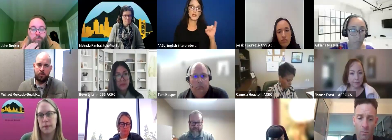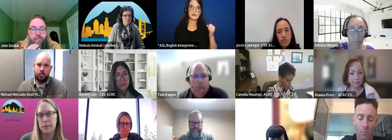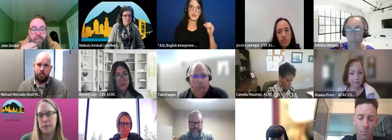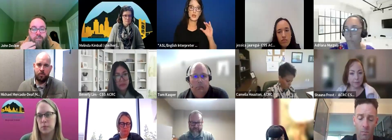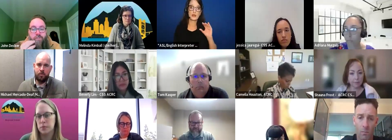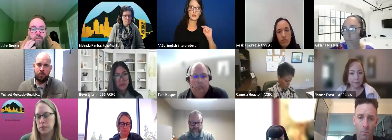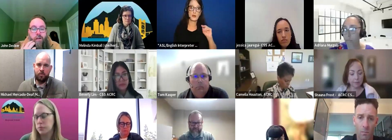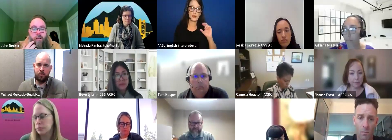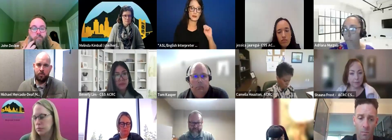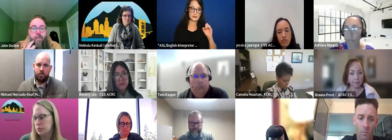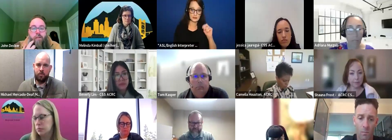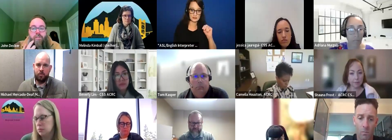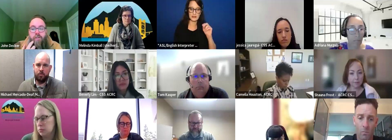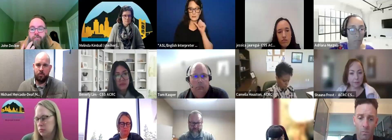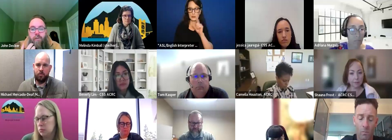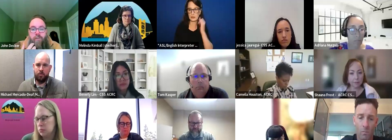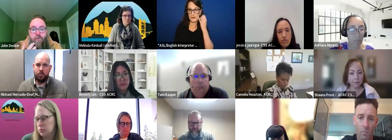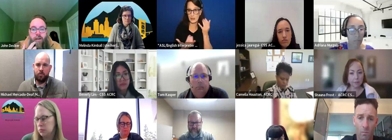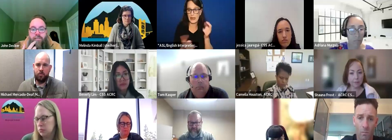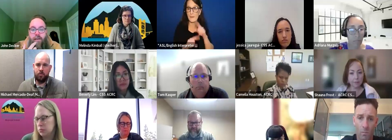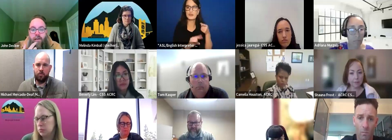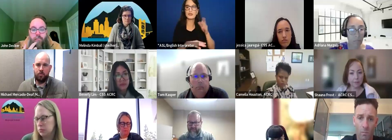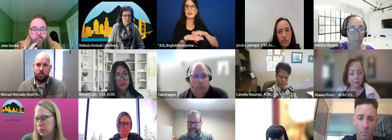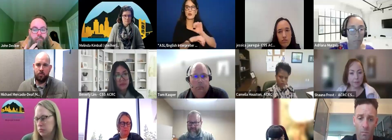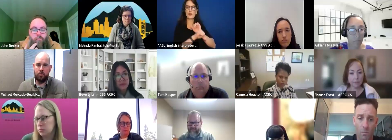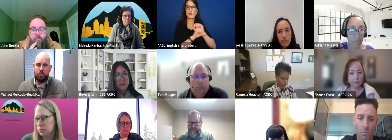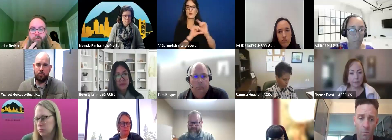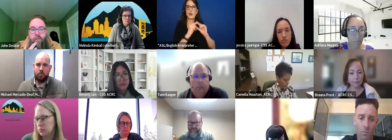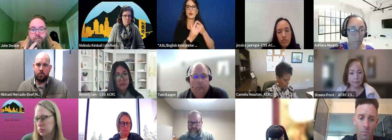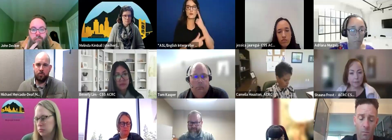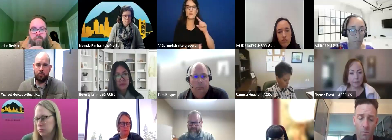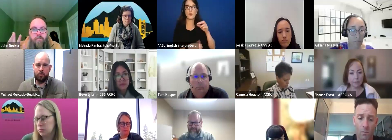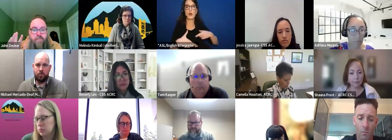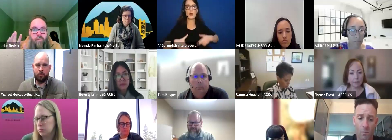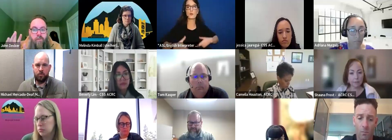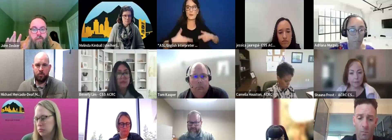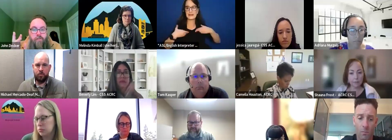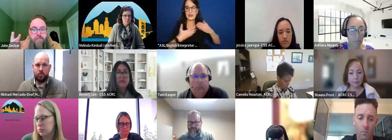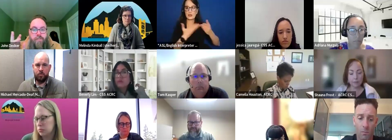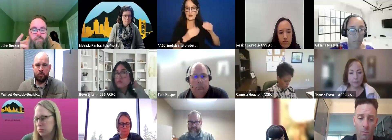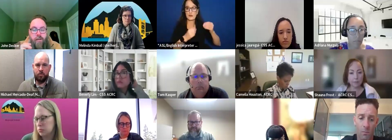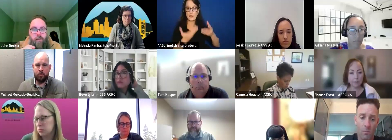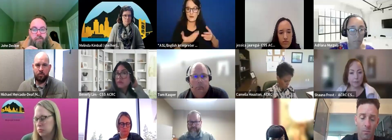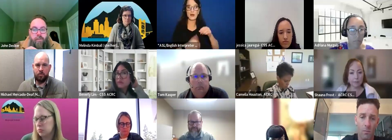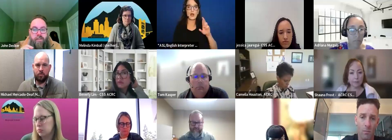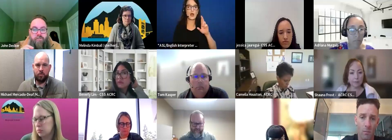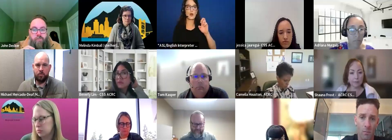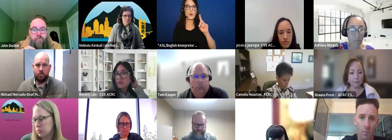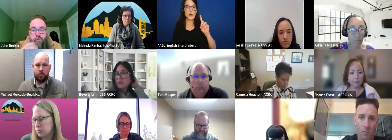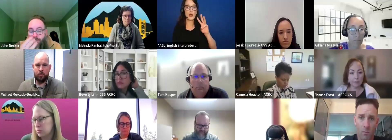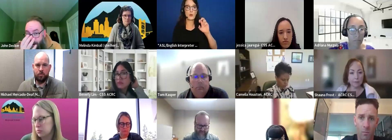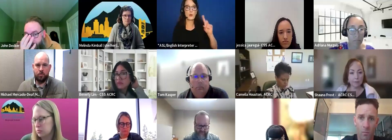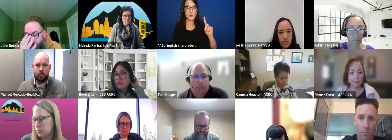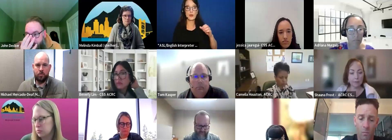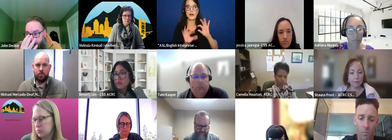the work group for residential. Service providers wise, Redwood Family Services is a vendor of ours, is on the